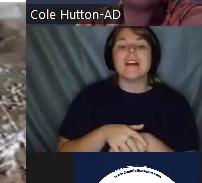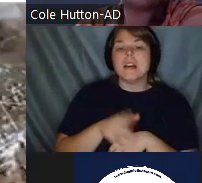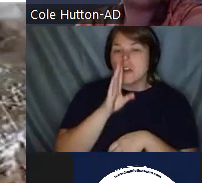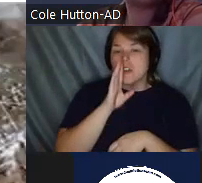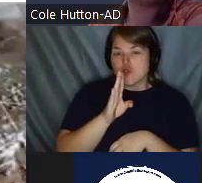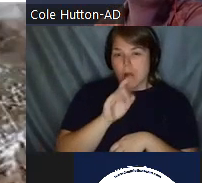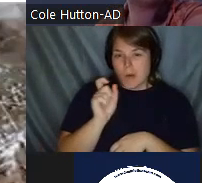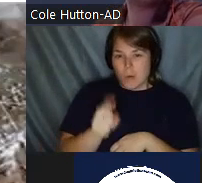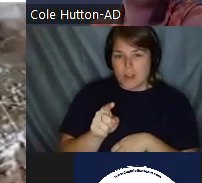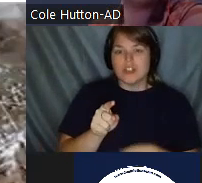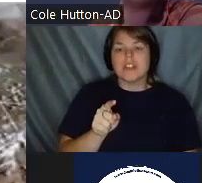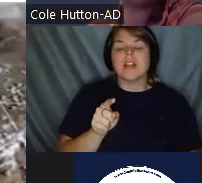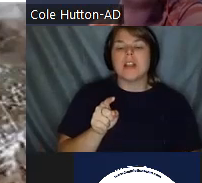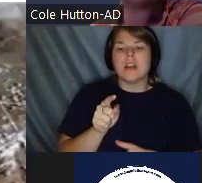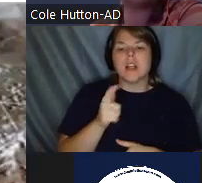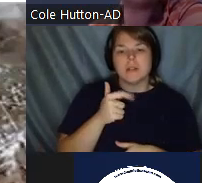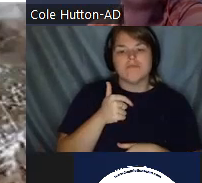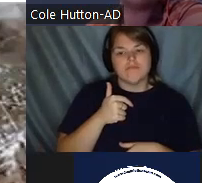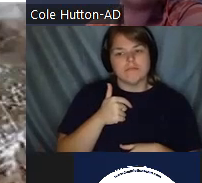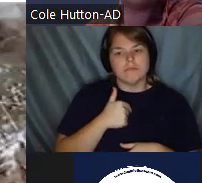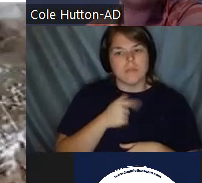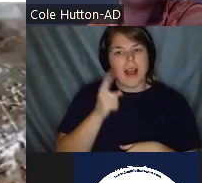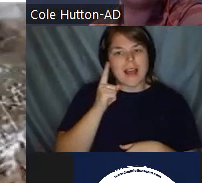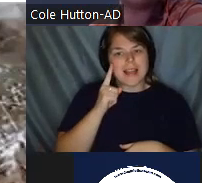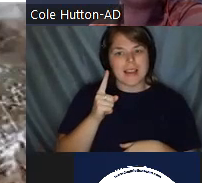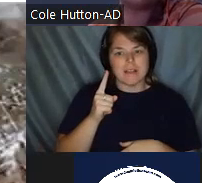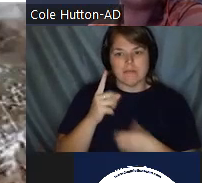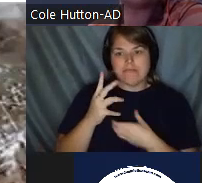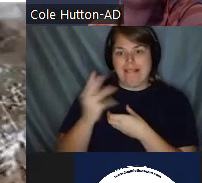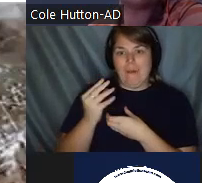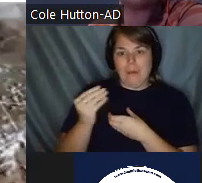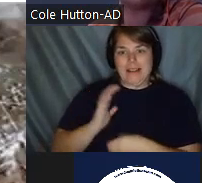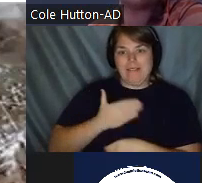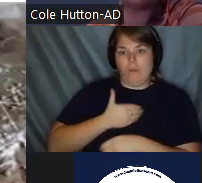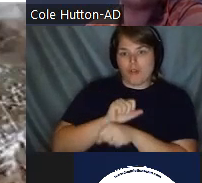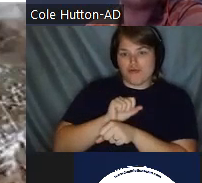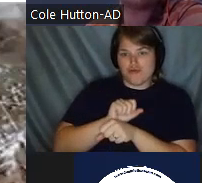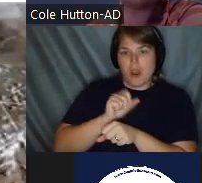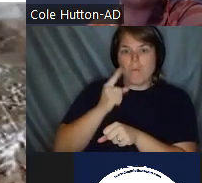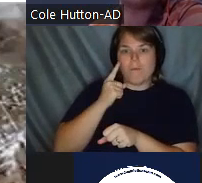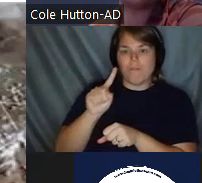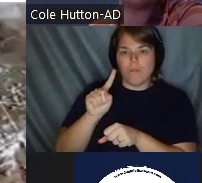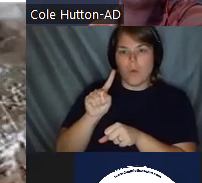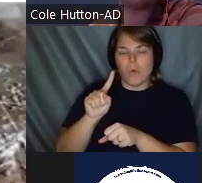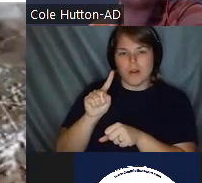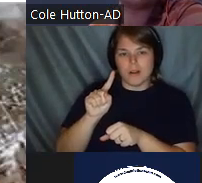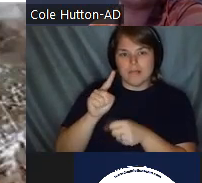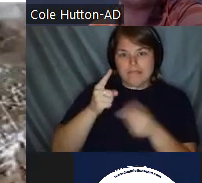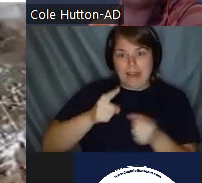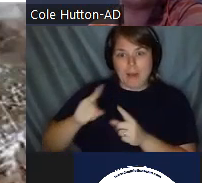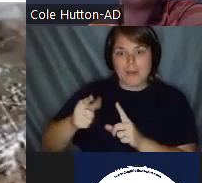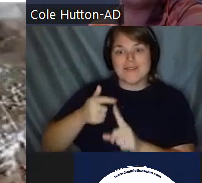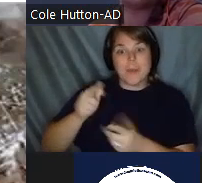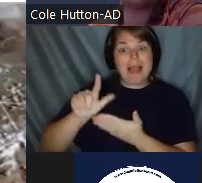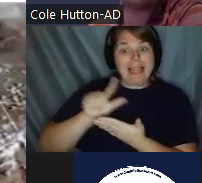interpret it there's definitely outside of our scope on ramifications for pursuing legal